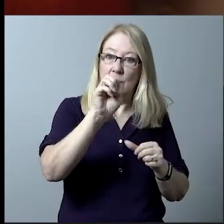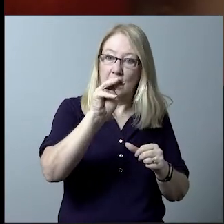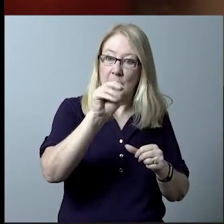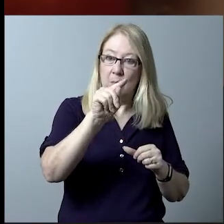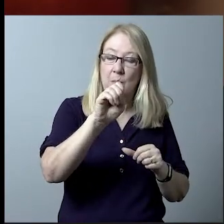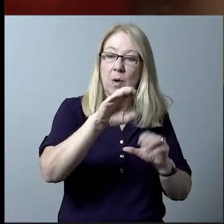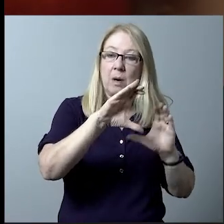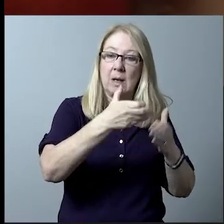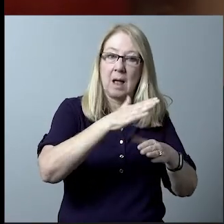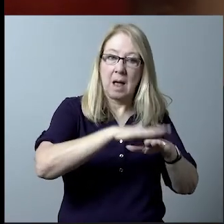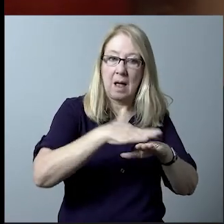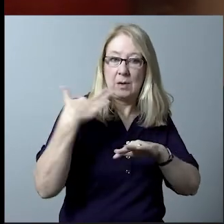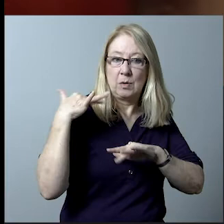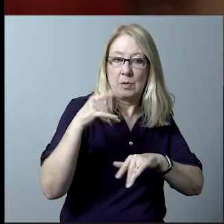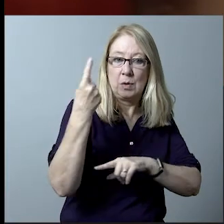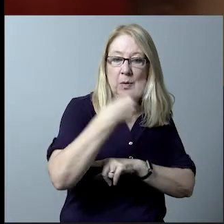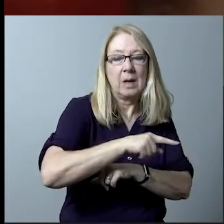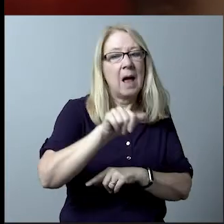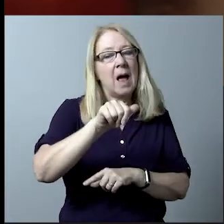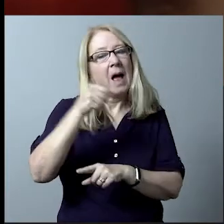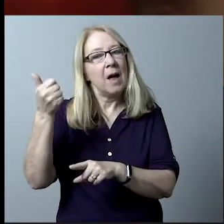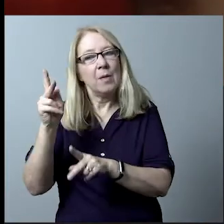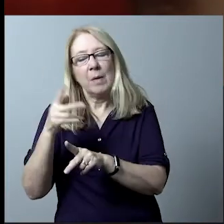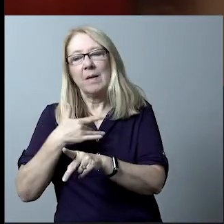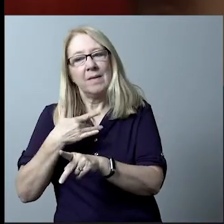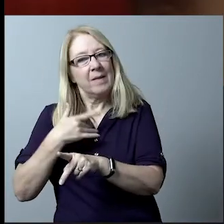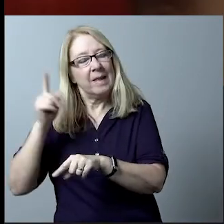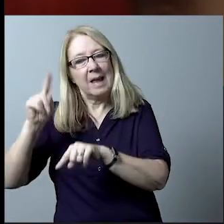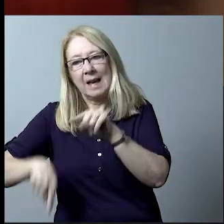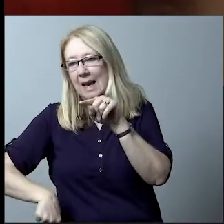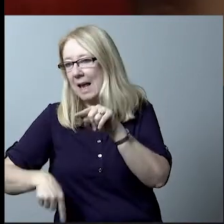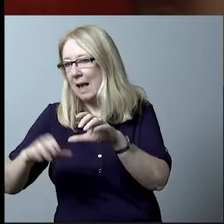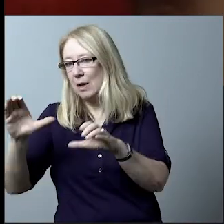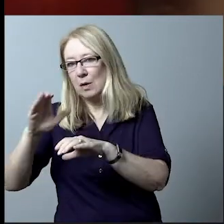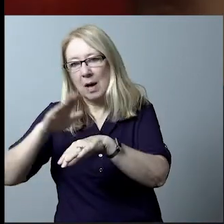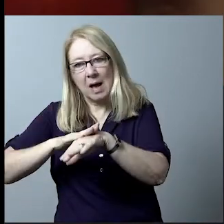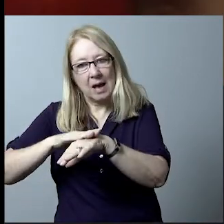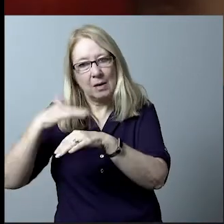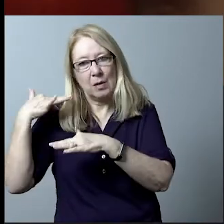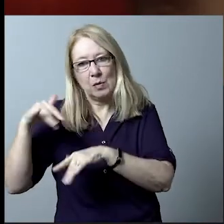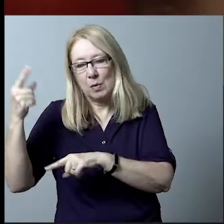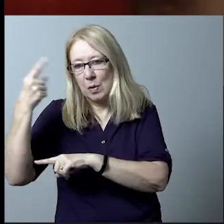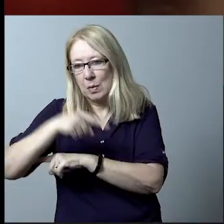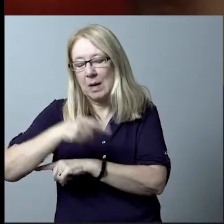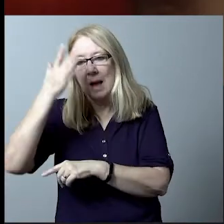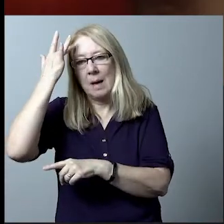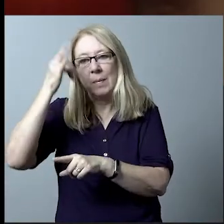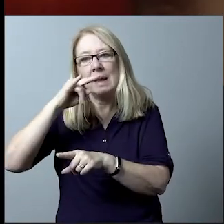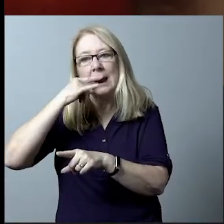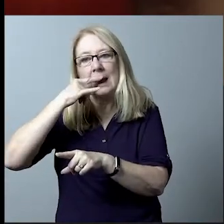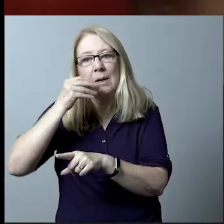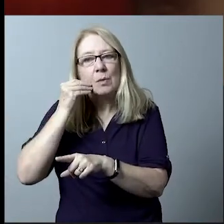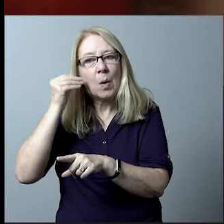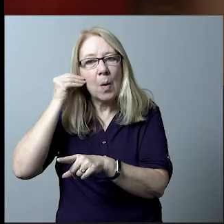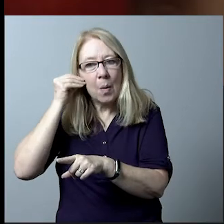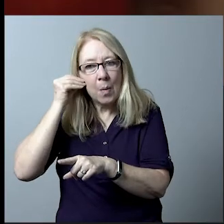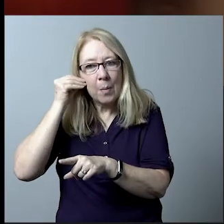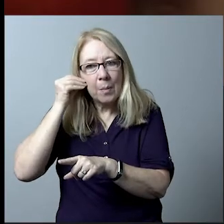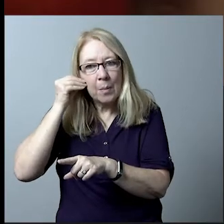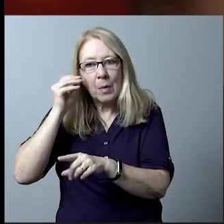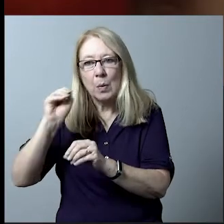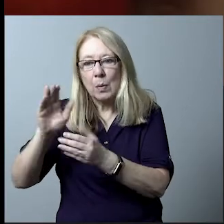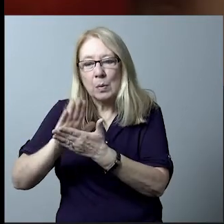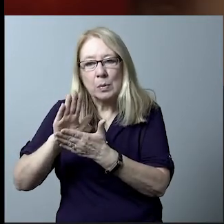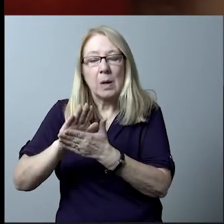hold their class remotely on snow days. And other faculty believe that they can't hold their class remotely on snow days because their kids